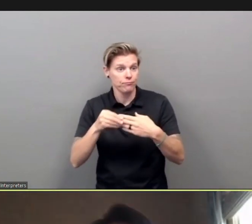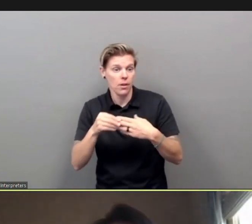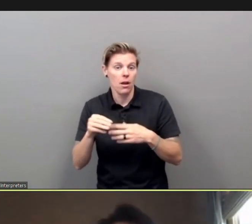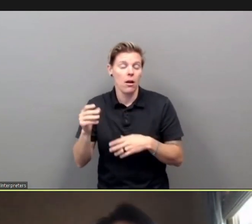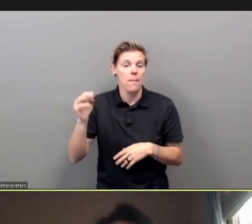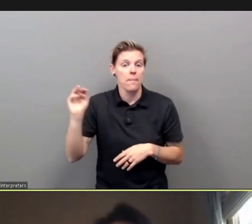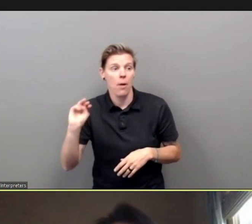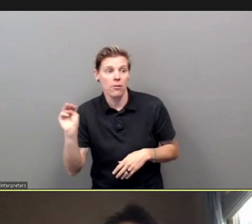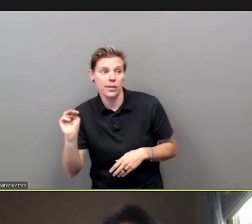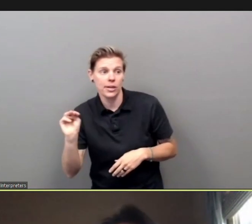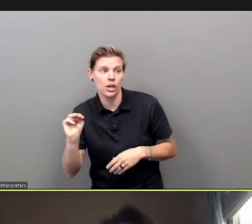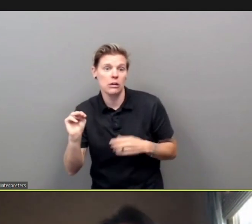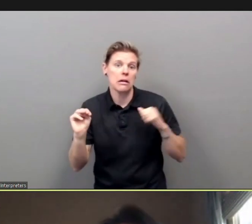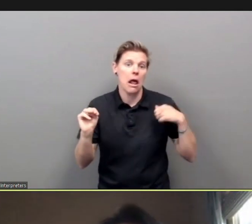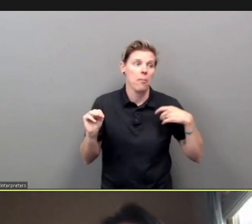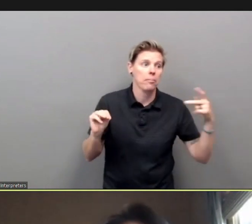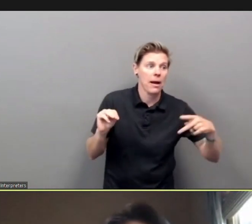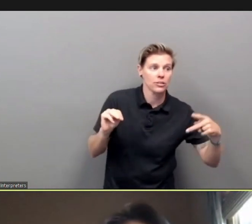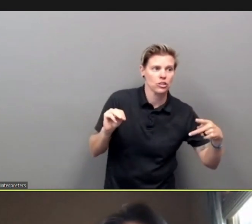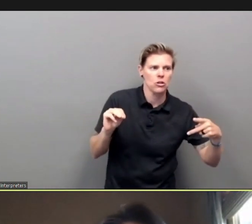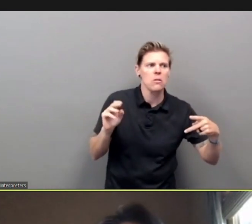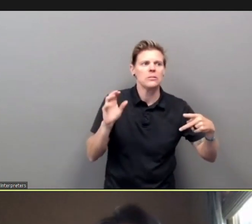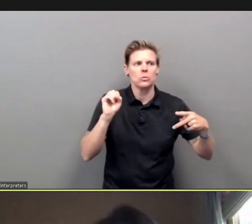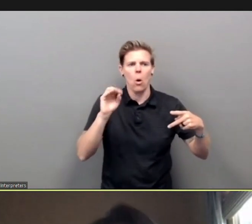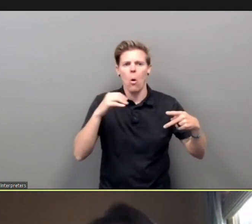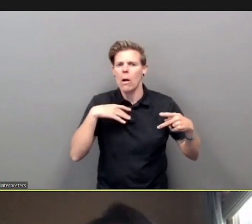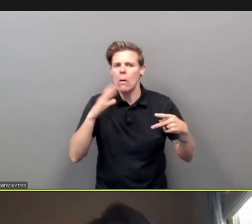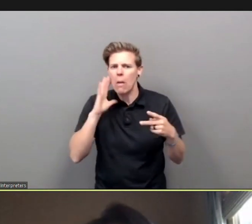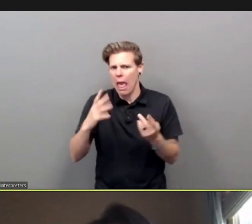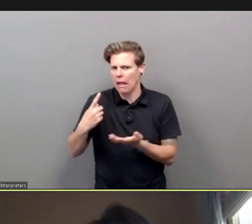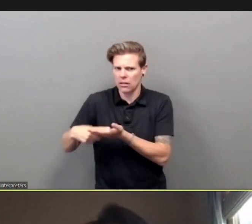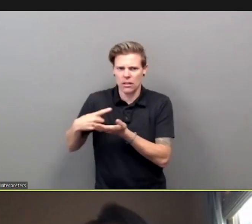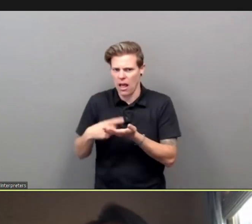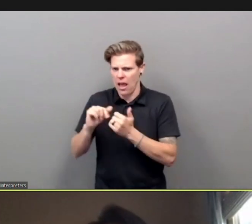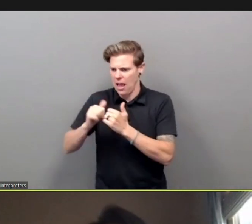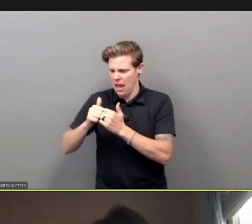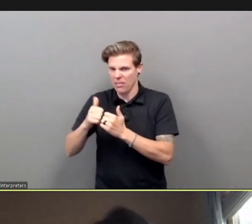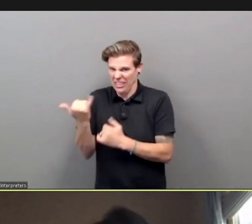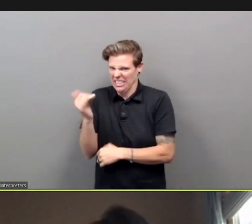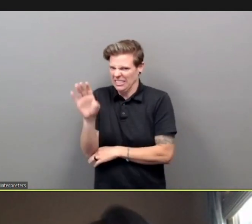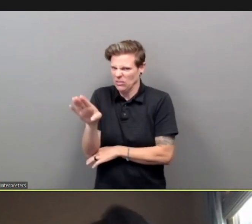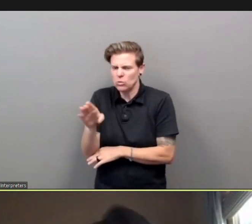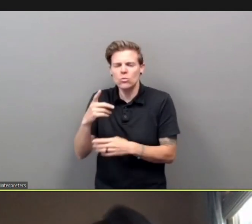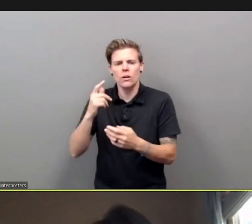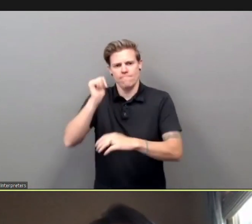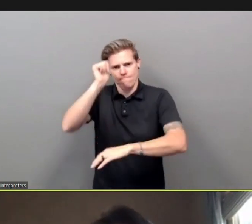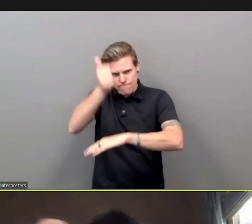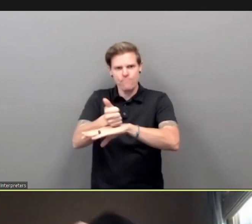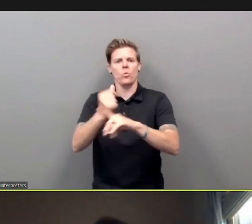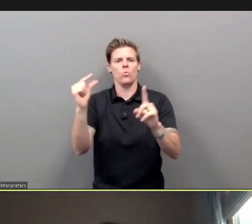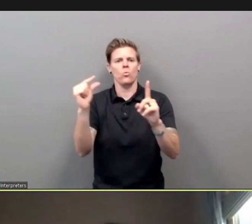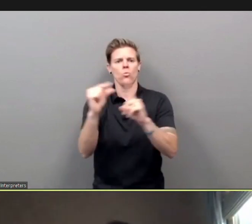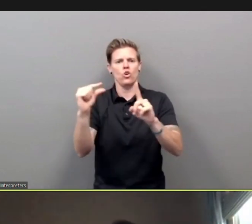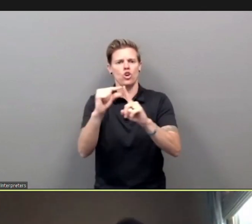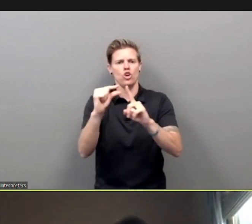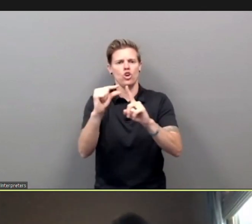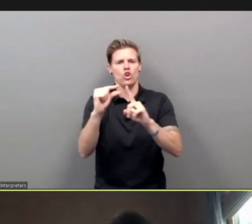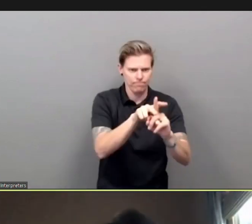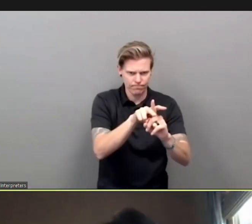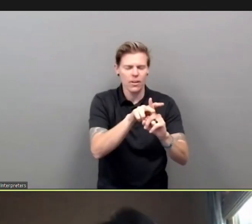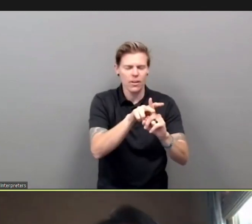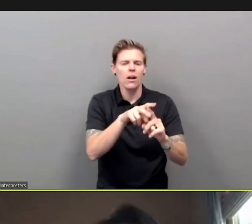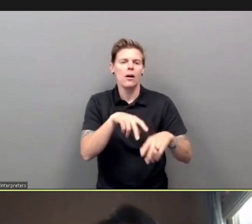booster Pfizer? So that's kind of something that's being discussed as well today and tomorrow. In terms of planning